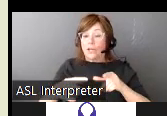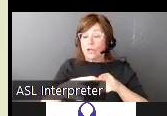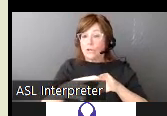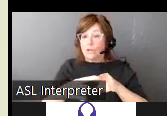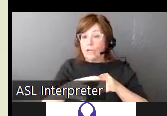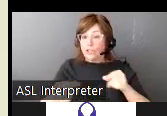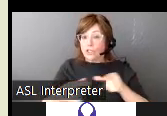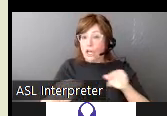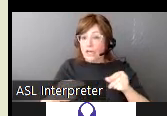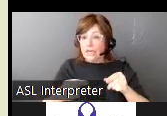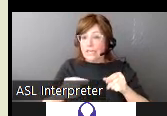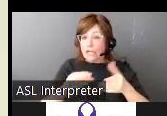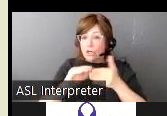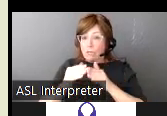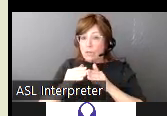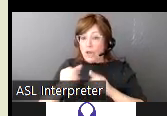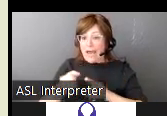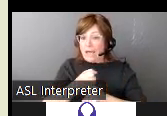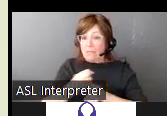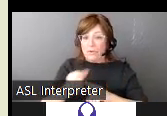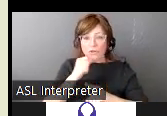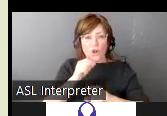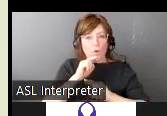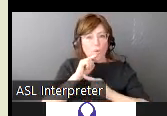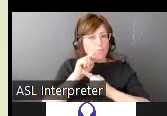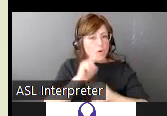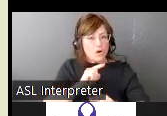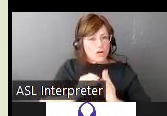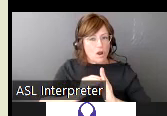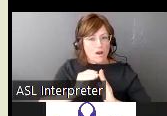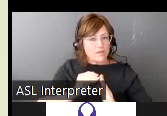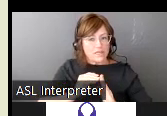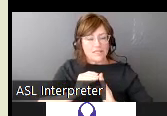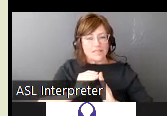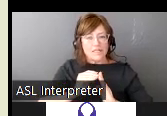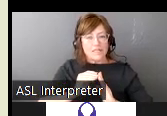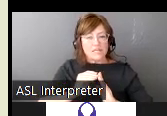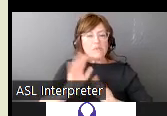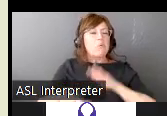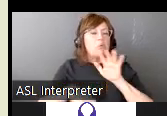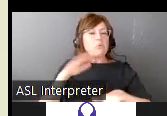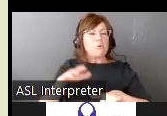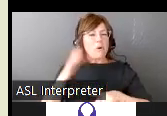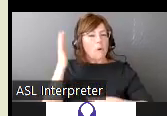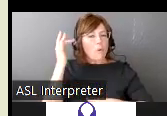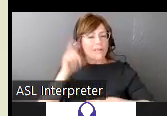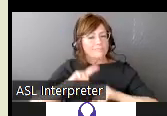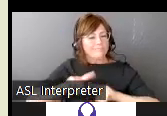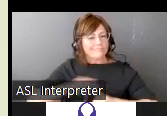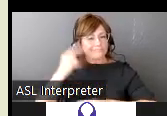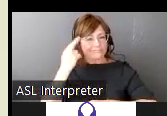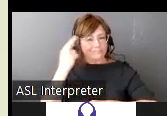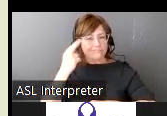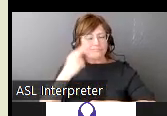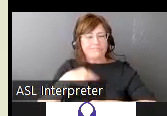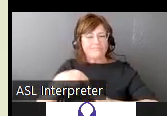is underreported and underestimated due to a range of reasons, including